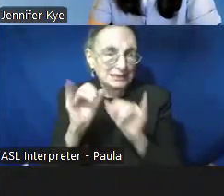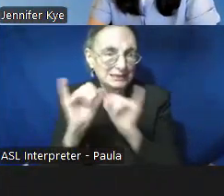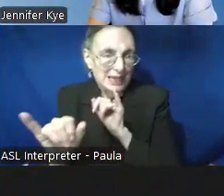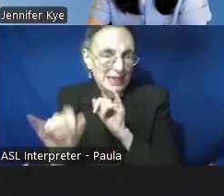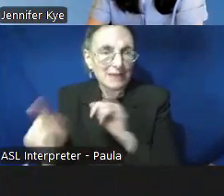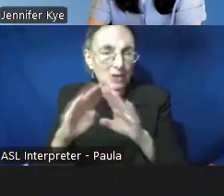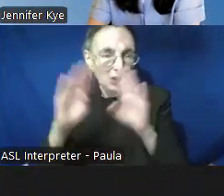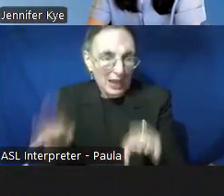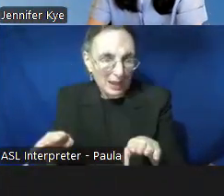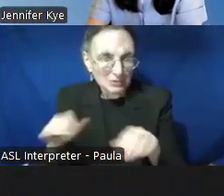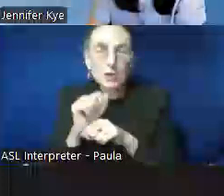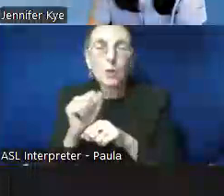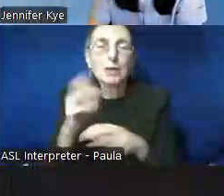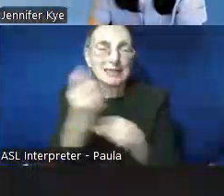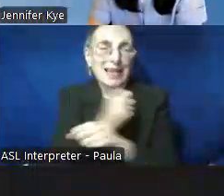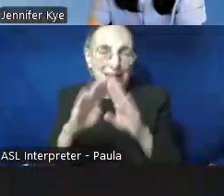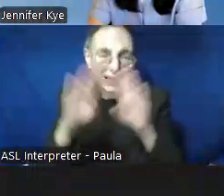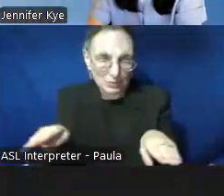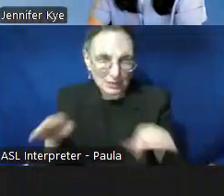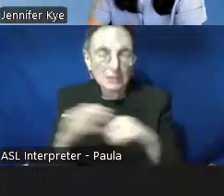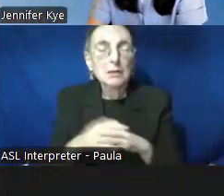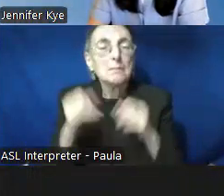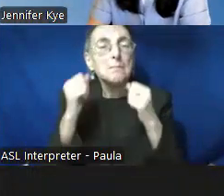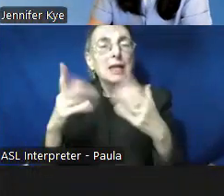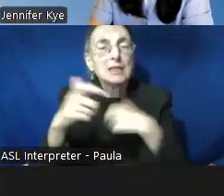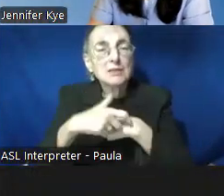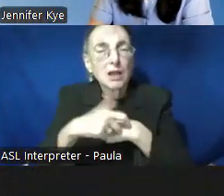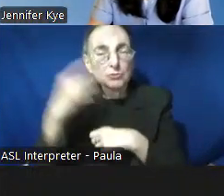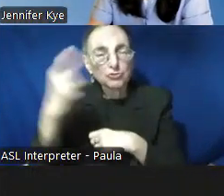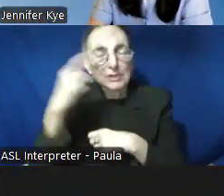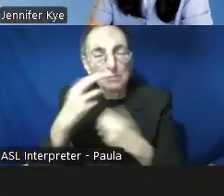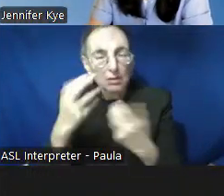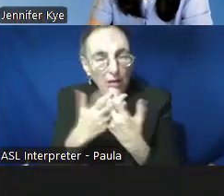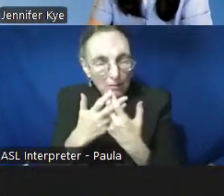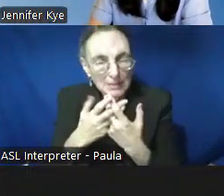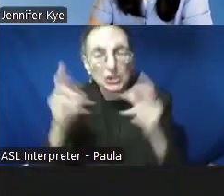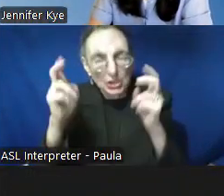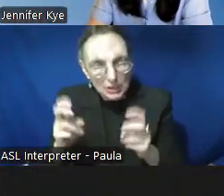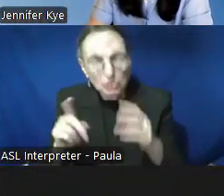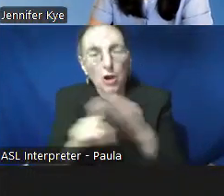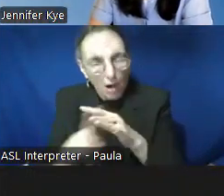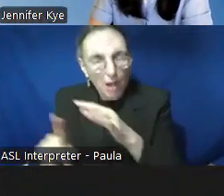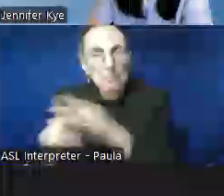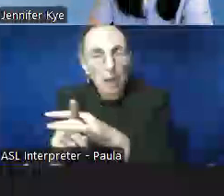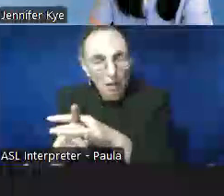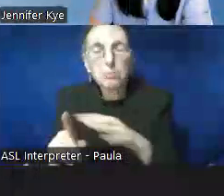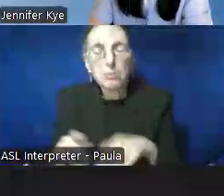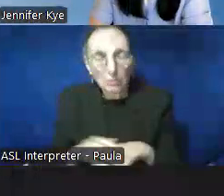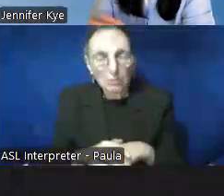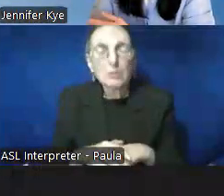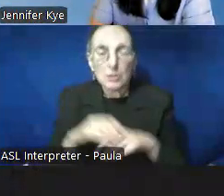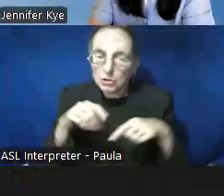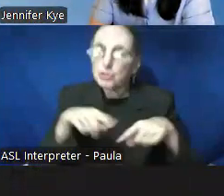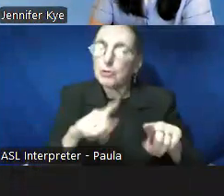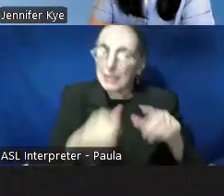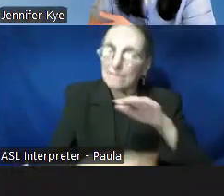housing. A lot of times, reasonable accommodation issues come up in the context of evictions, but also